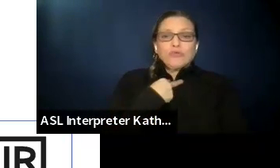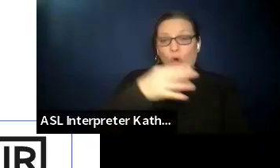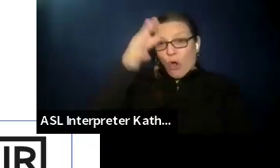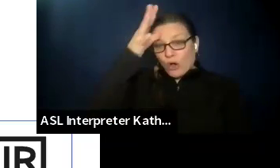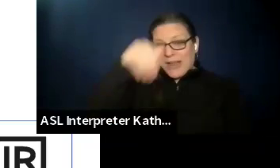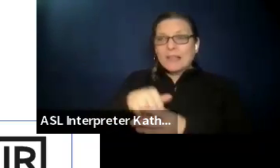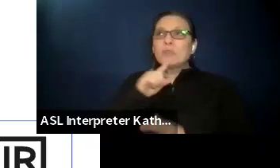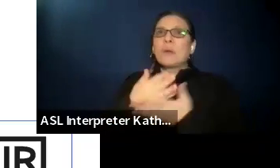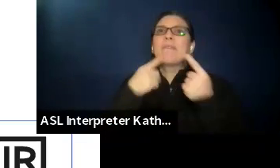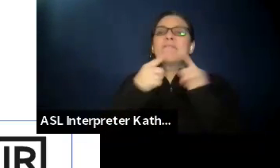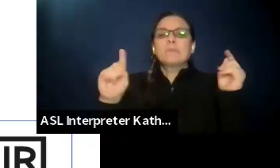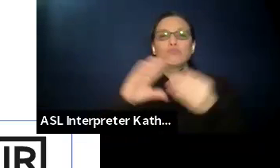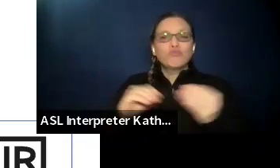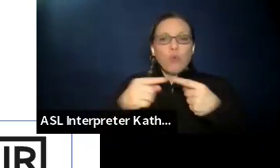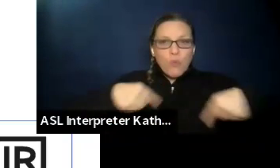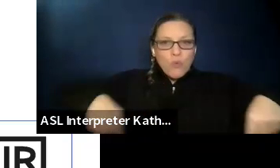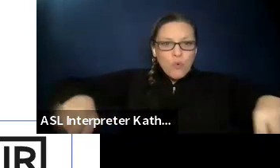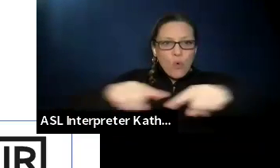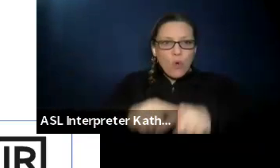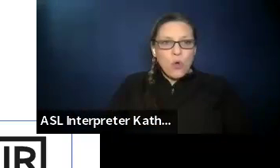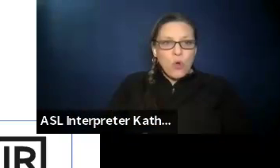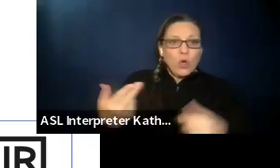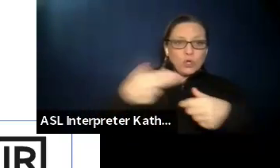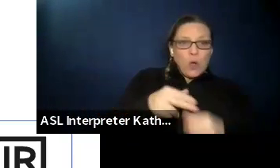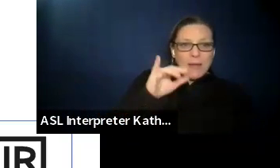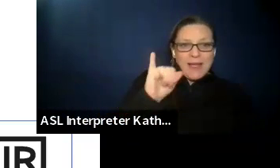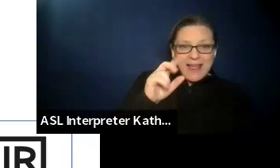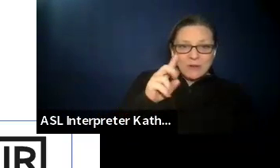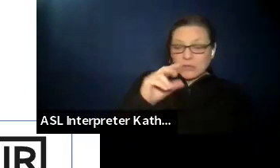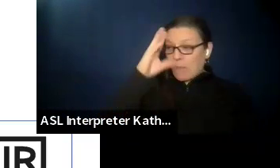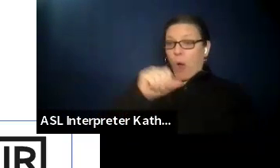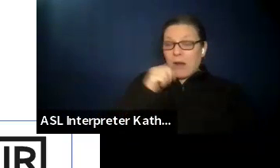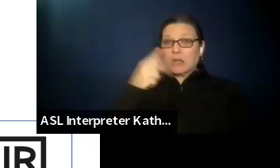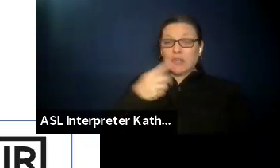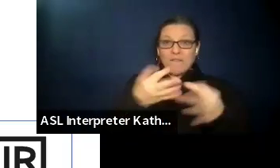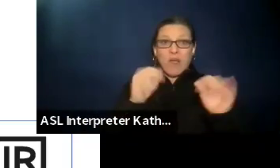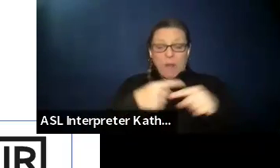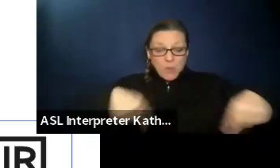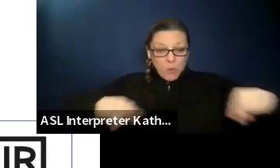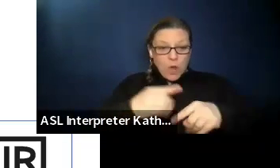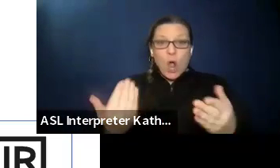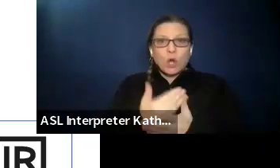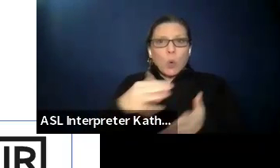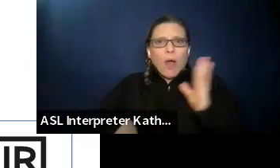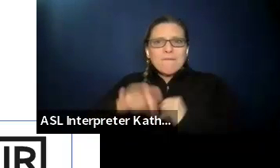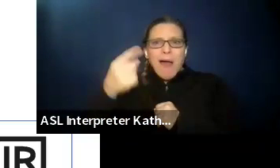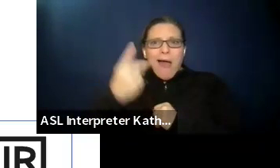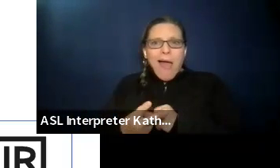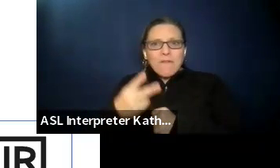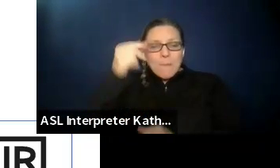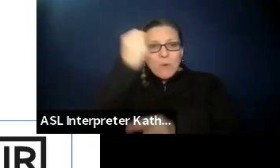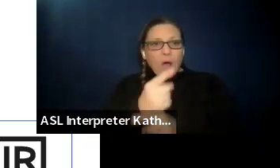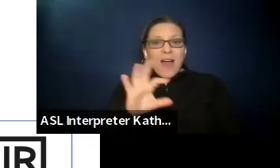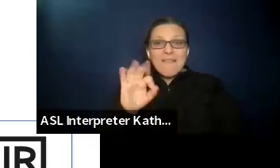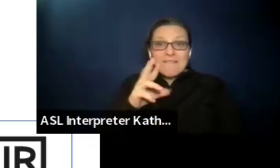legendary ring. Joined by Idris, the Jinn boy who she inadvertently freed from the ring, and her newly discovered half-brother, Farah must find a way